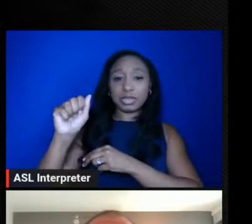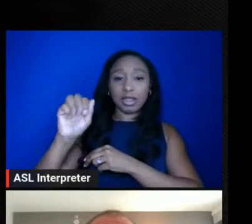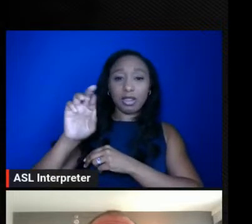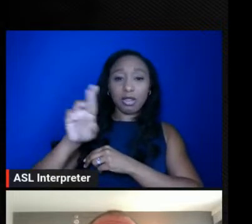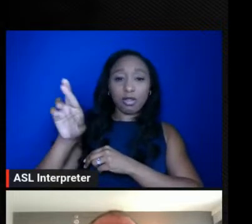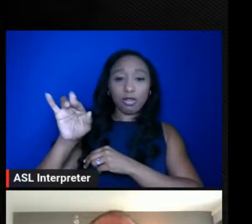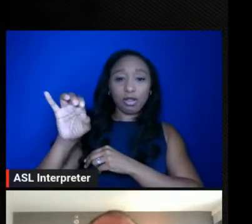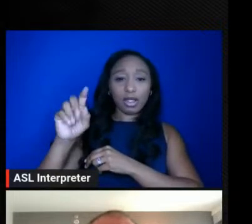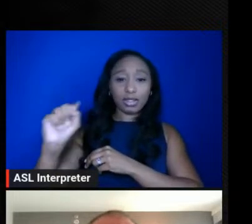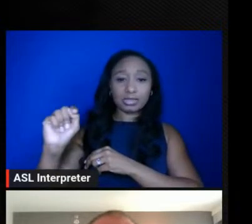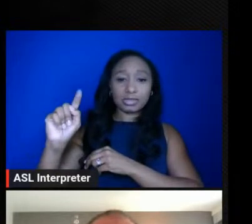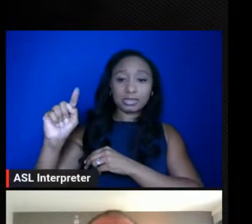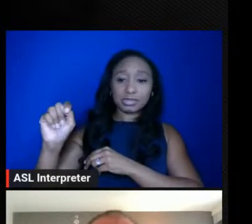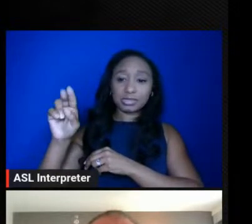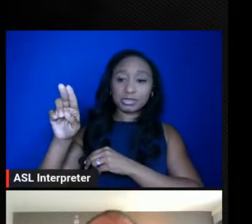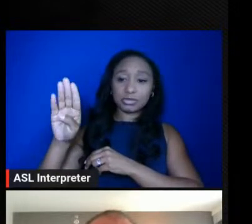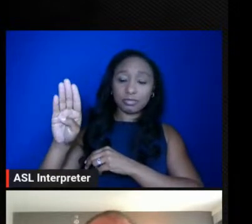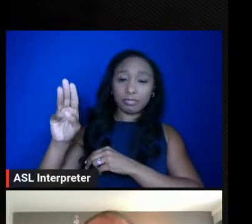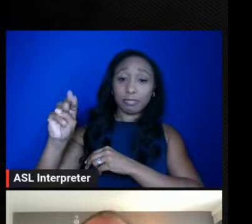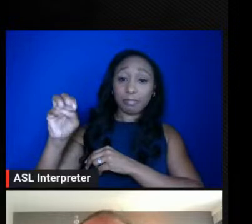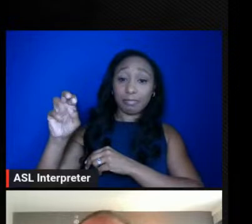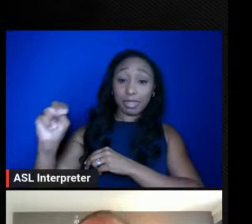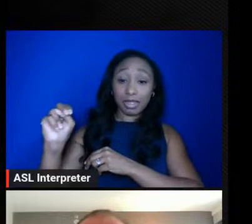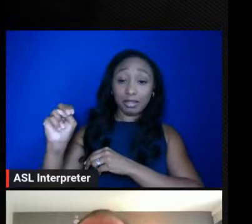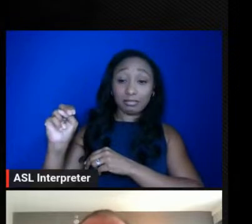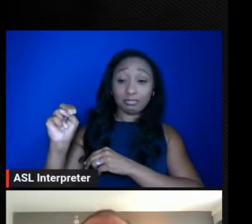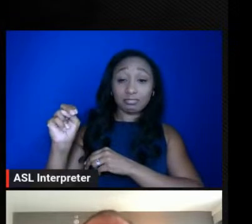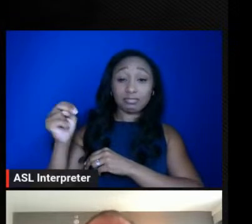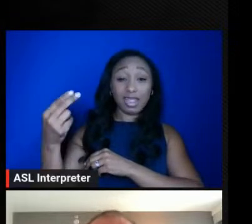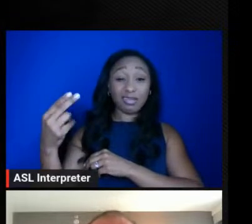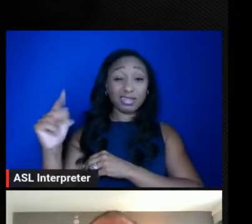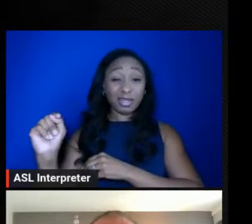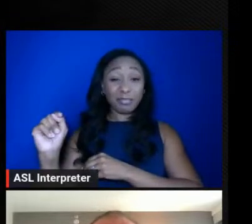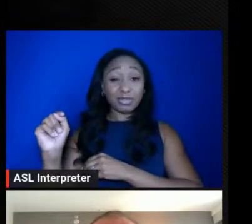fugitives make these epic journeys of freedom.